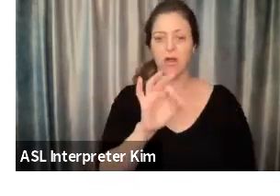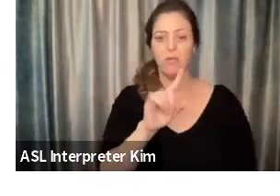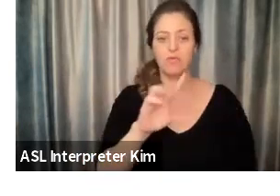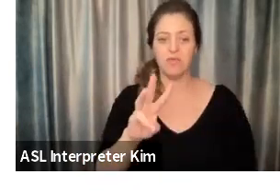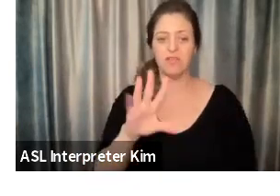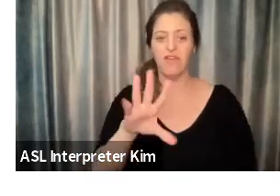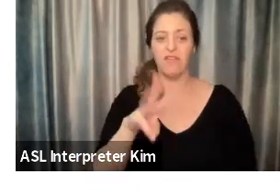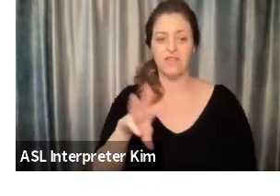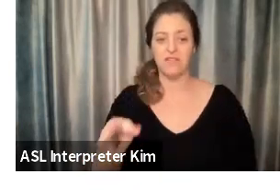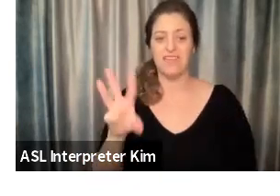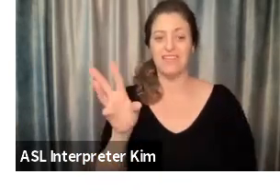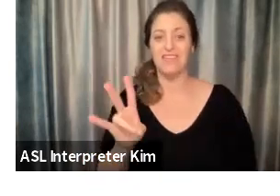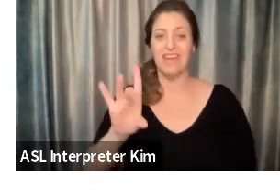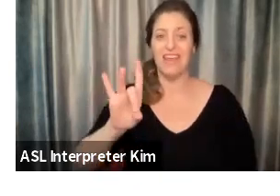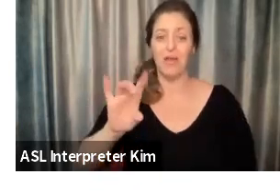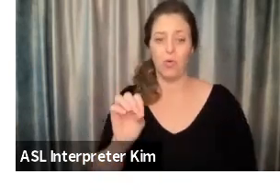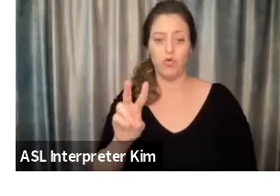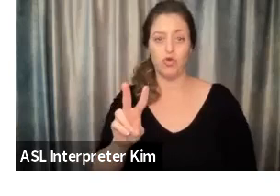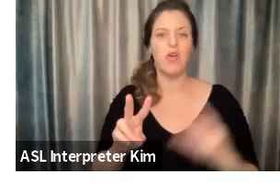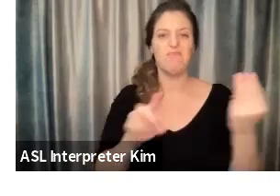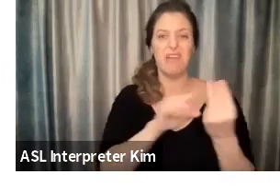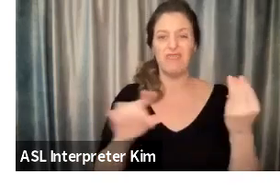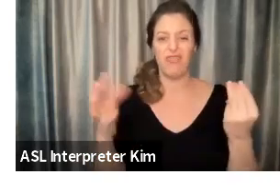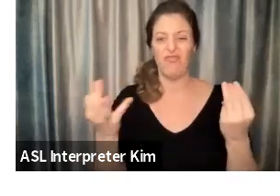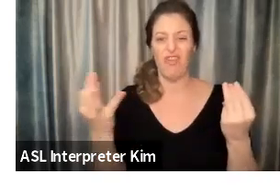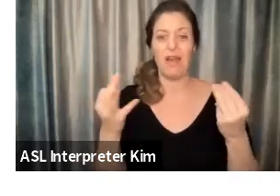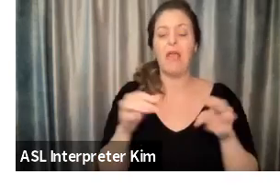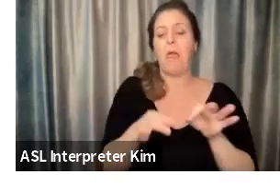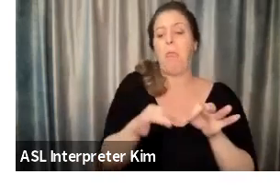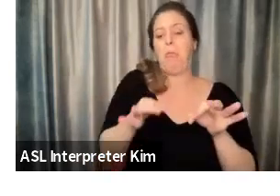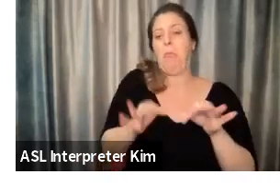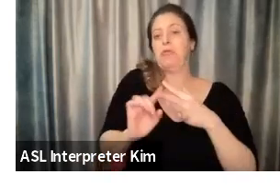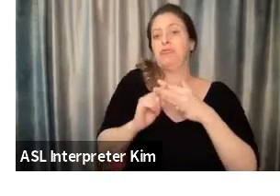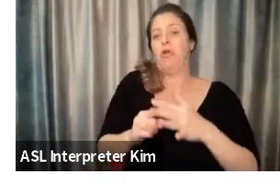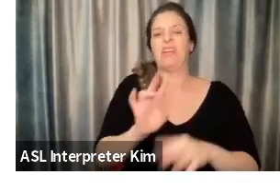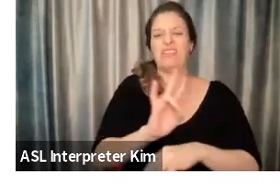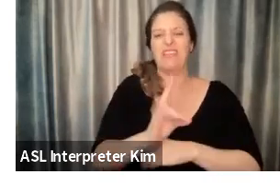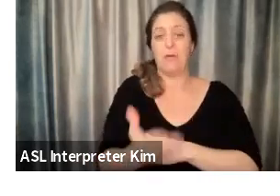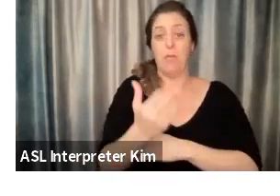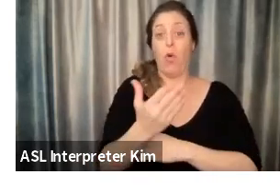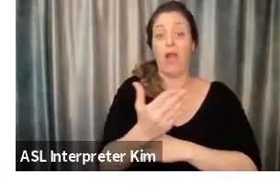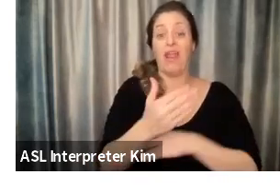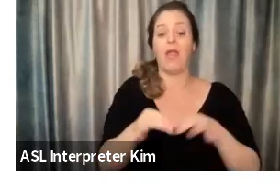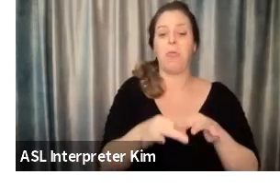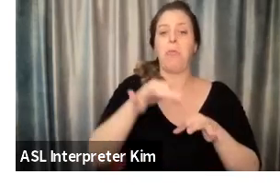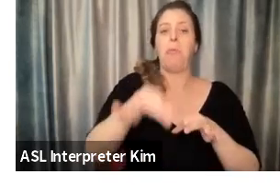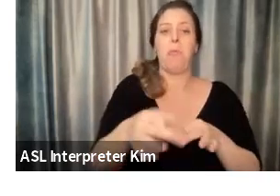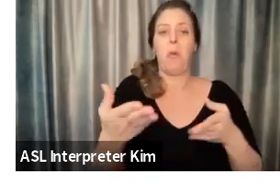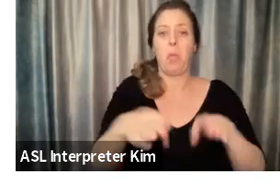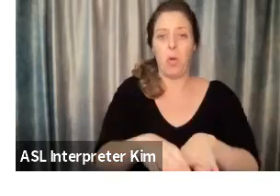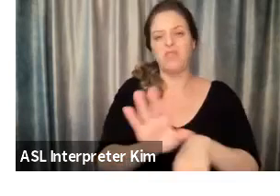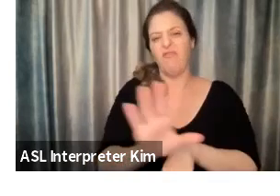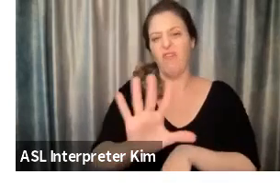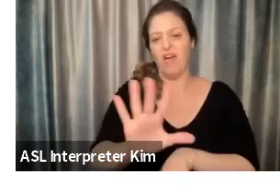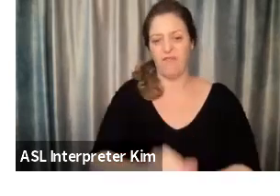916-566-7802, Monday through Friday. And they start their hours a little bit earlier. So they start at 7 a.m. and they go until, let me see